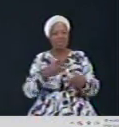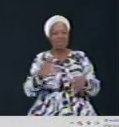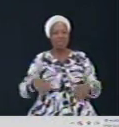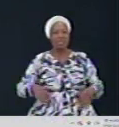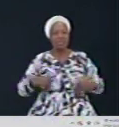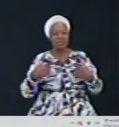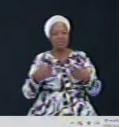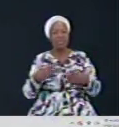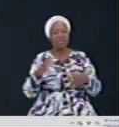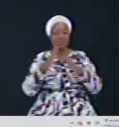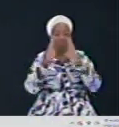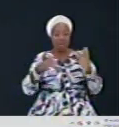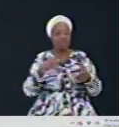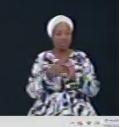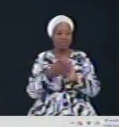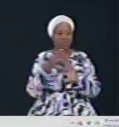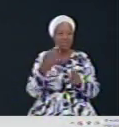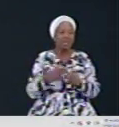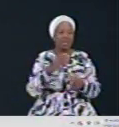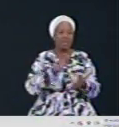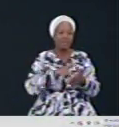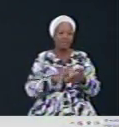12,